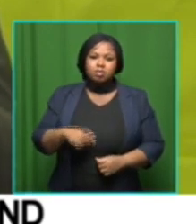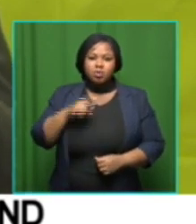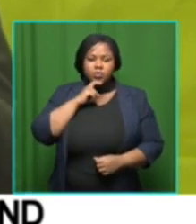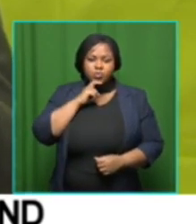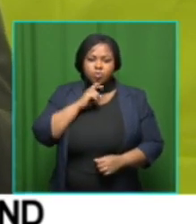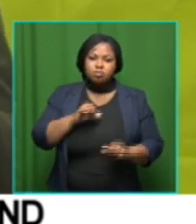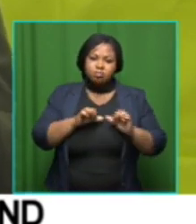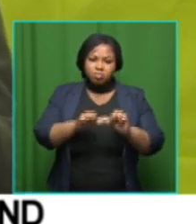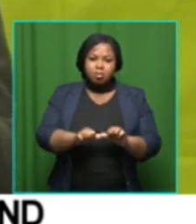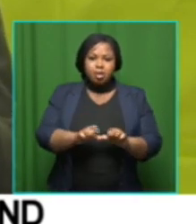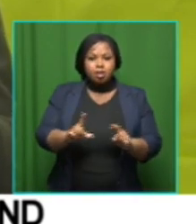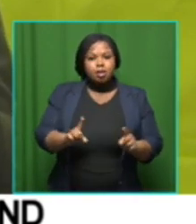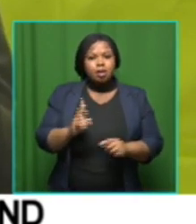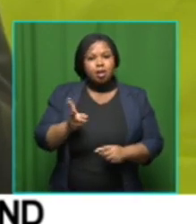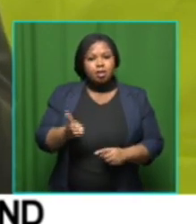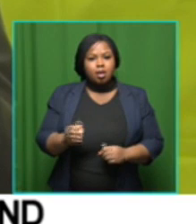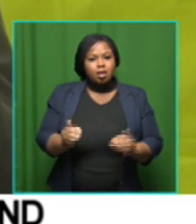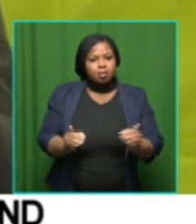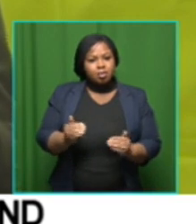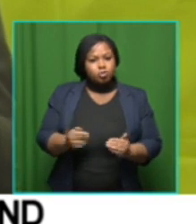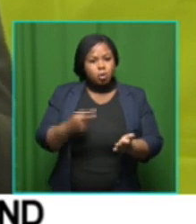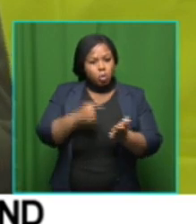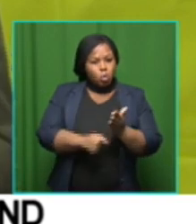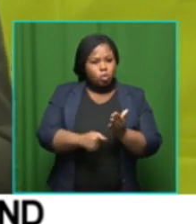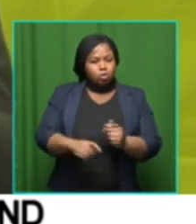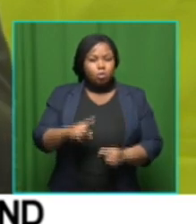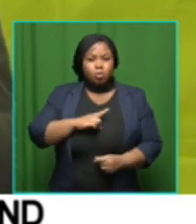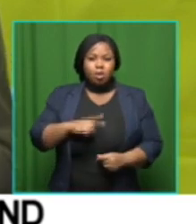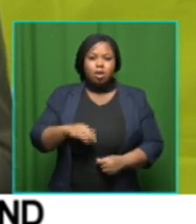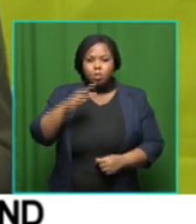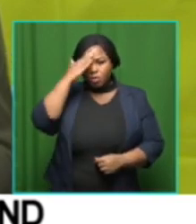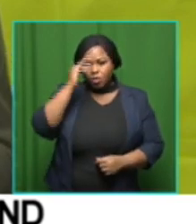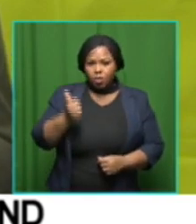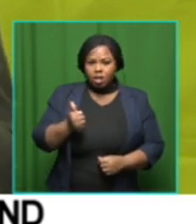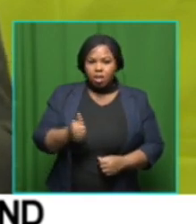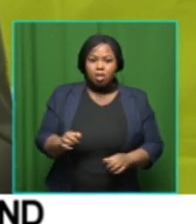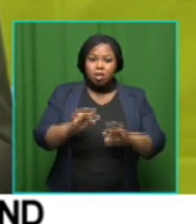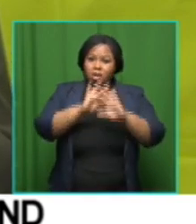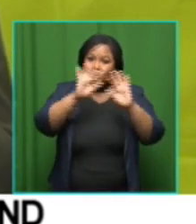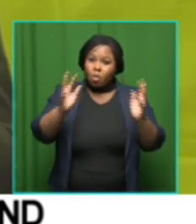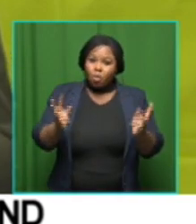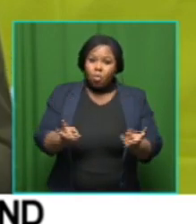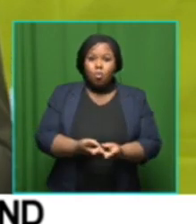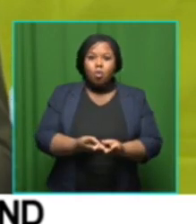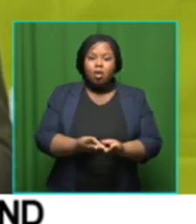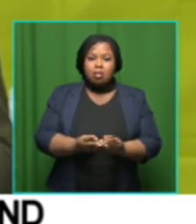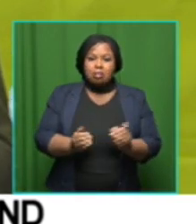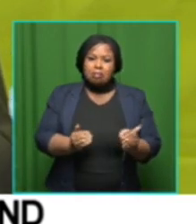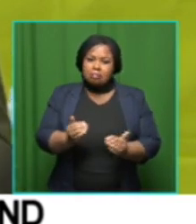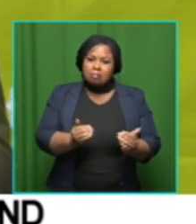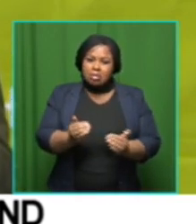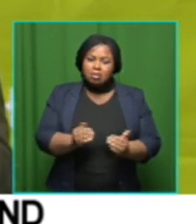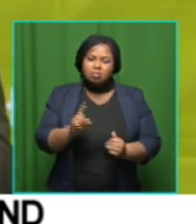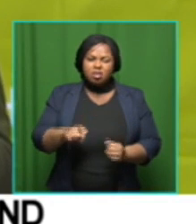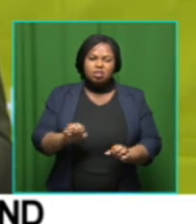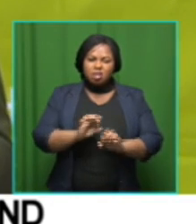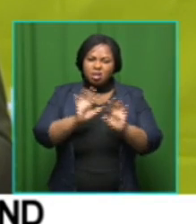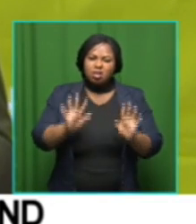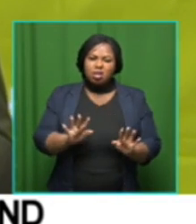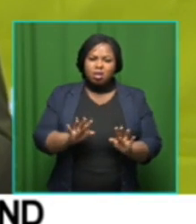because we also feel that as a global phenomenon on shortage, we have to be very clear on